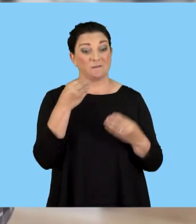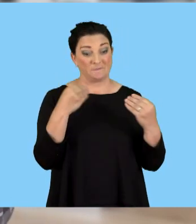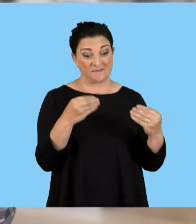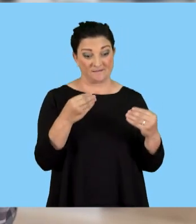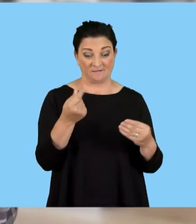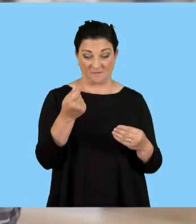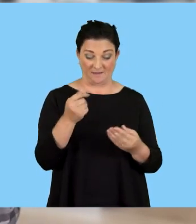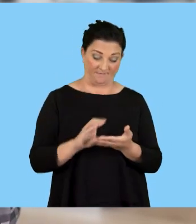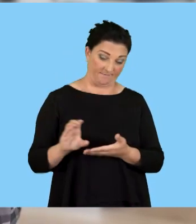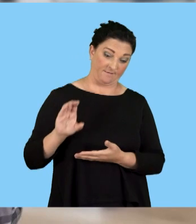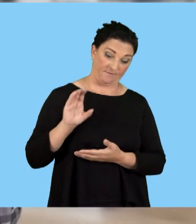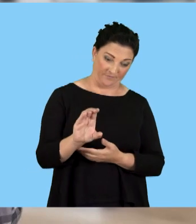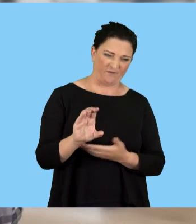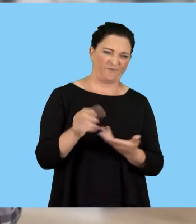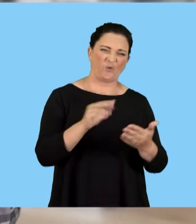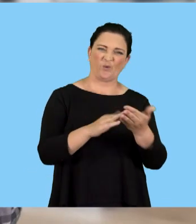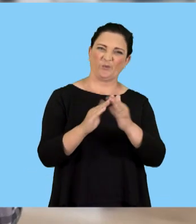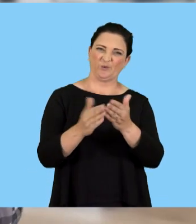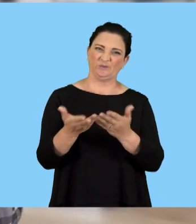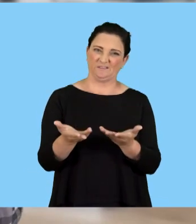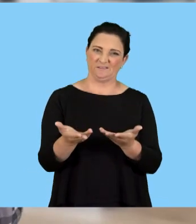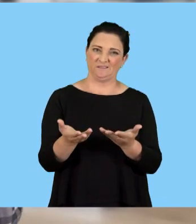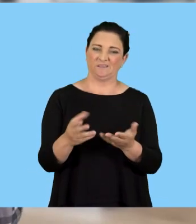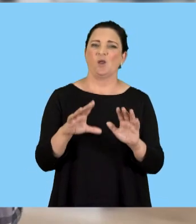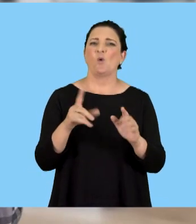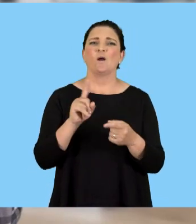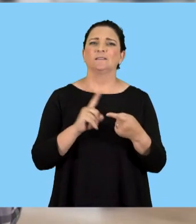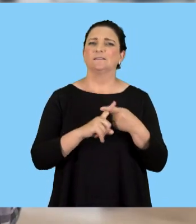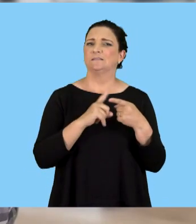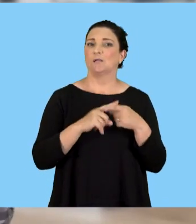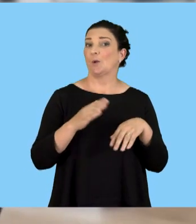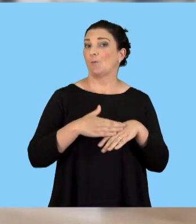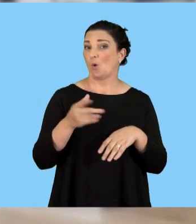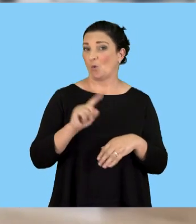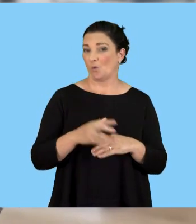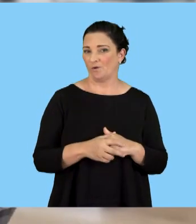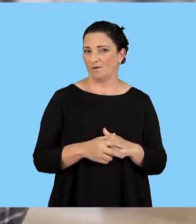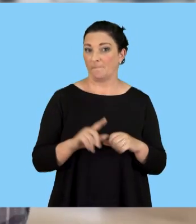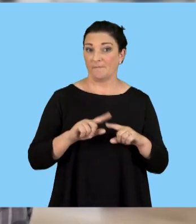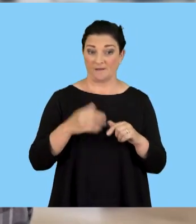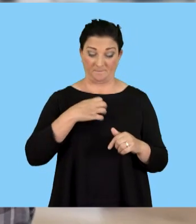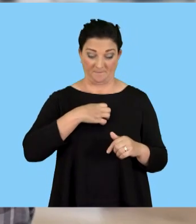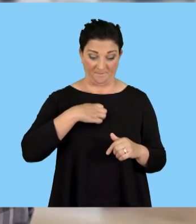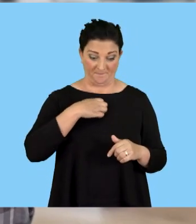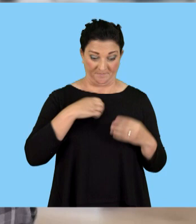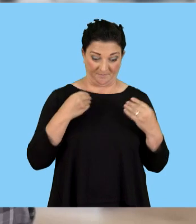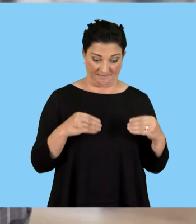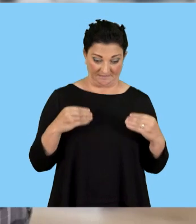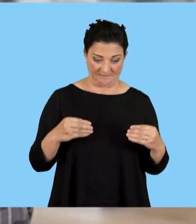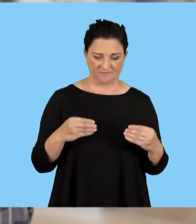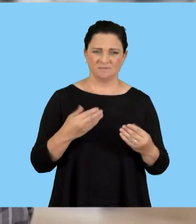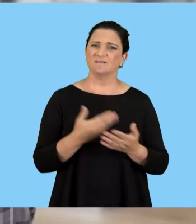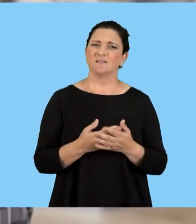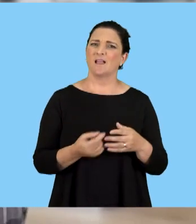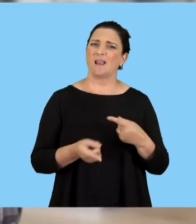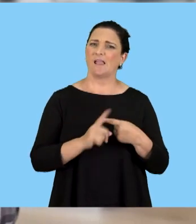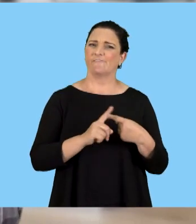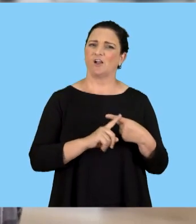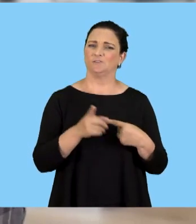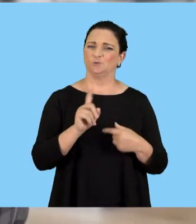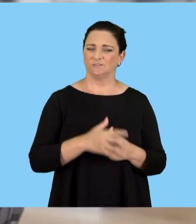The advantages or positives or the impact of corporate social responsibility and corporate social investment on